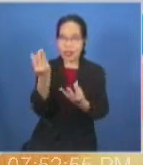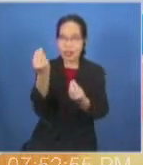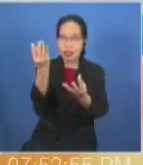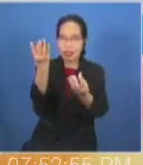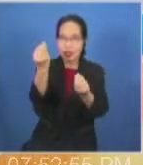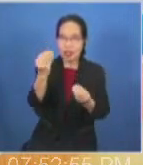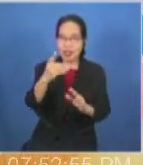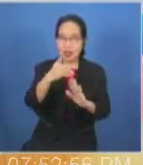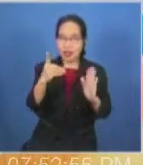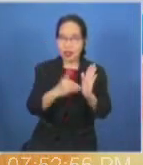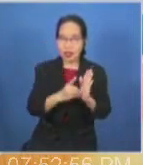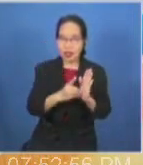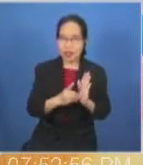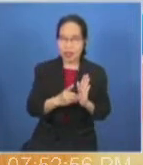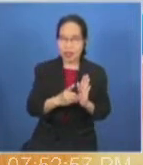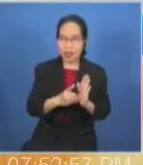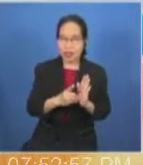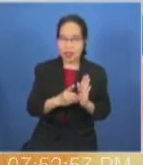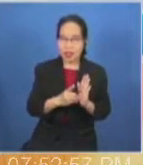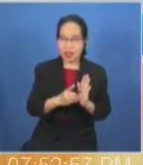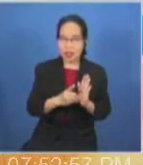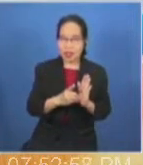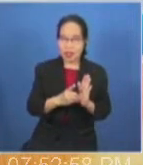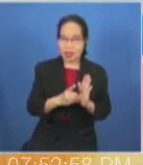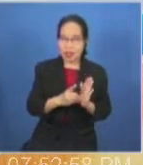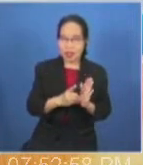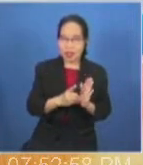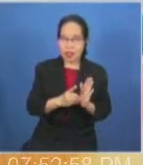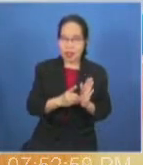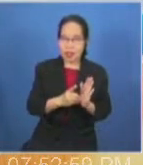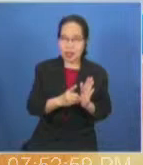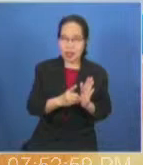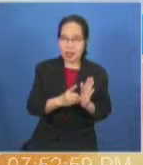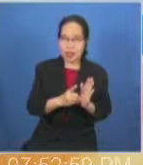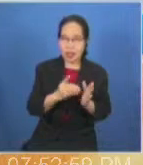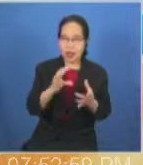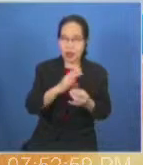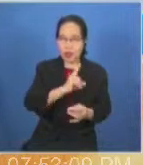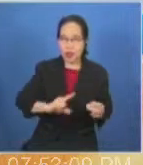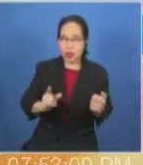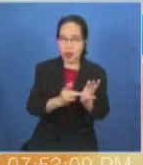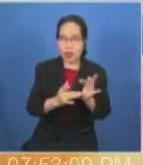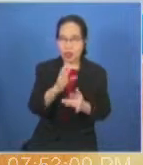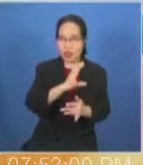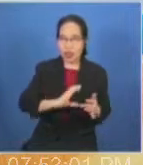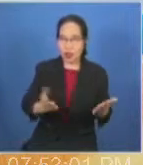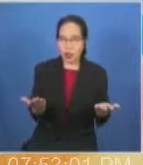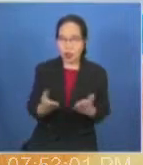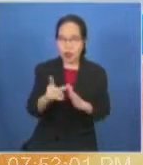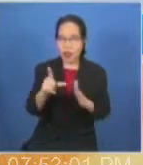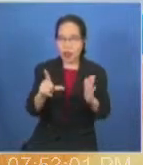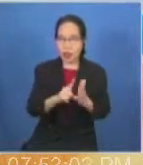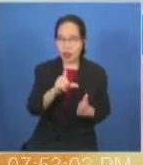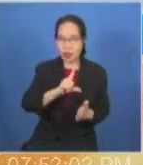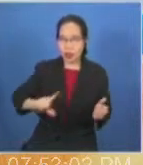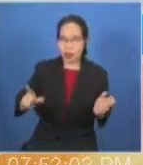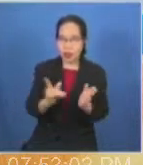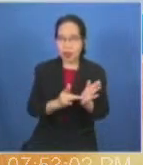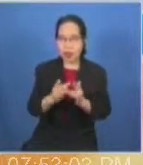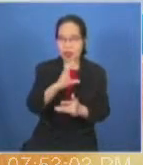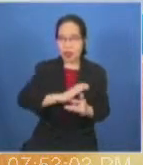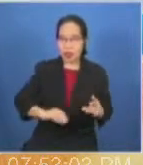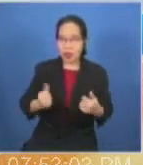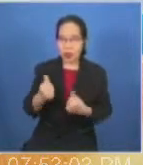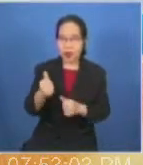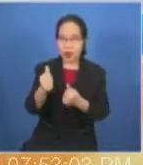The many details of the doctrines of the Lord Jesus Christ. What are the commandments of the Lord